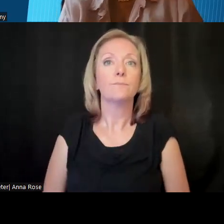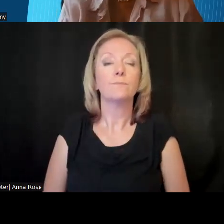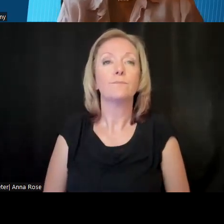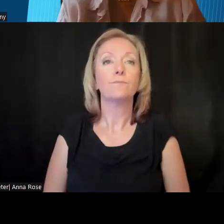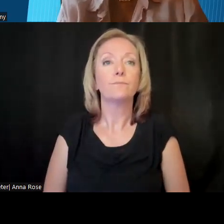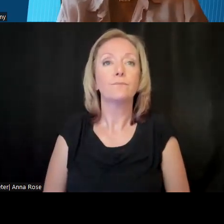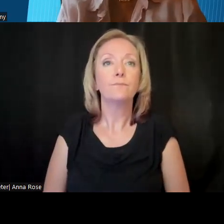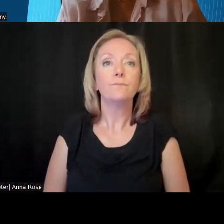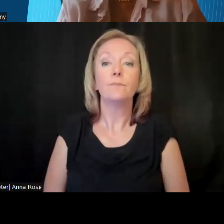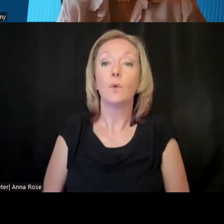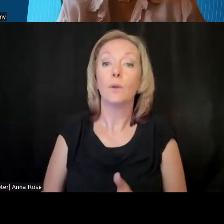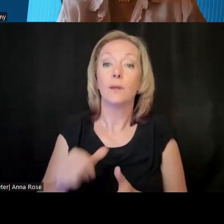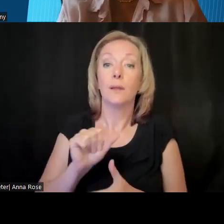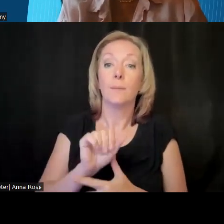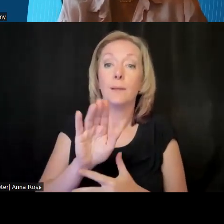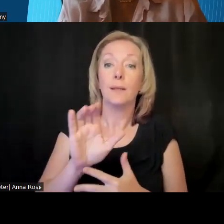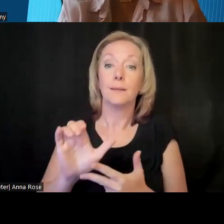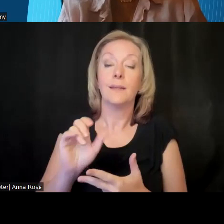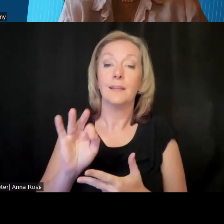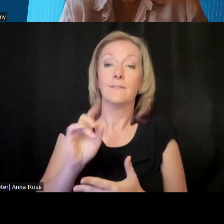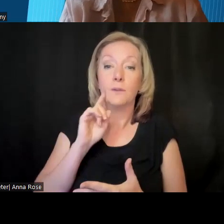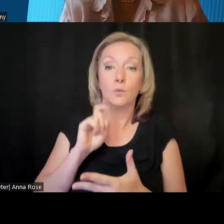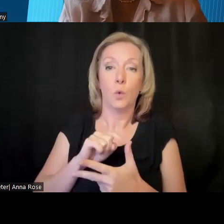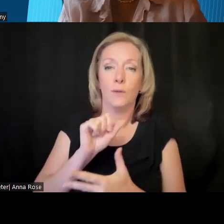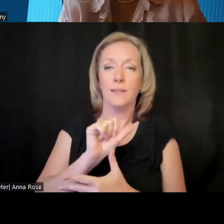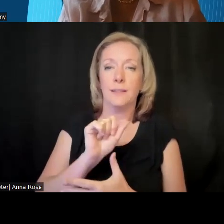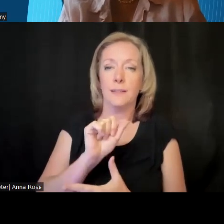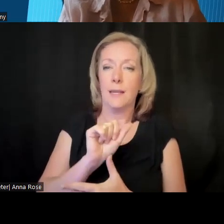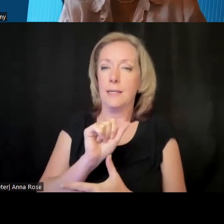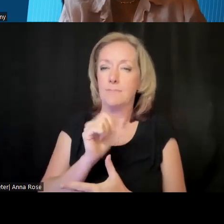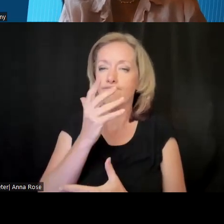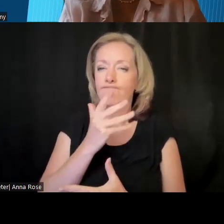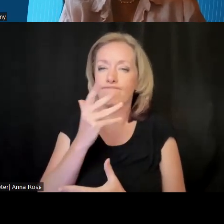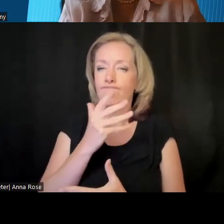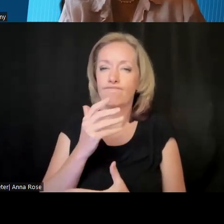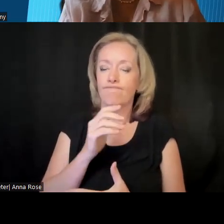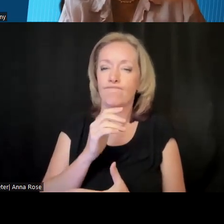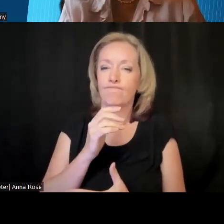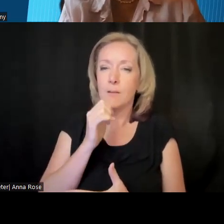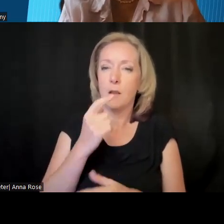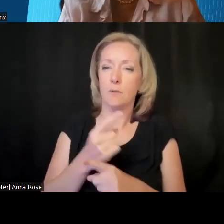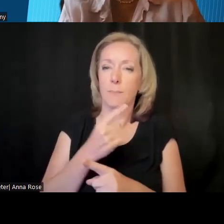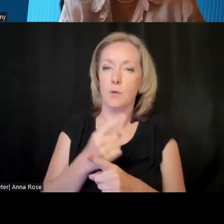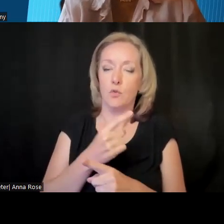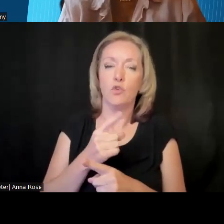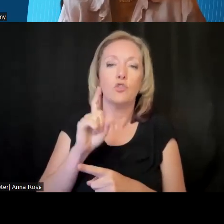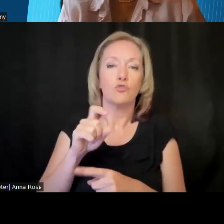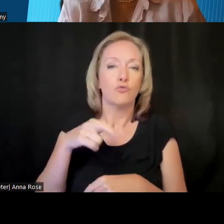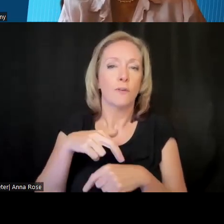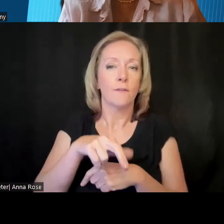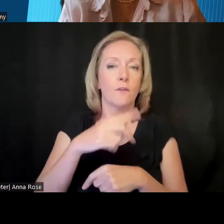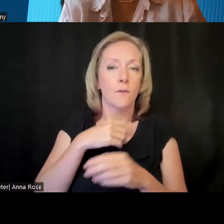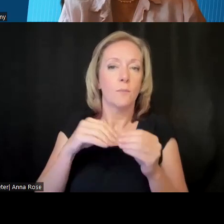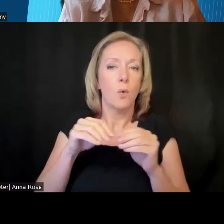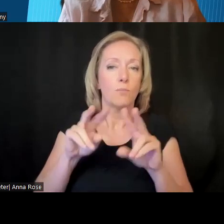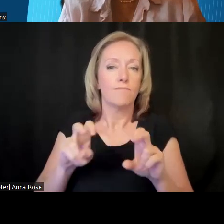So ABCs, if you see something that doesn't look quote unquote typical, it should be grounds for further investigation. You can talk